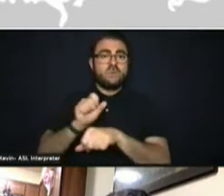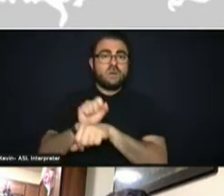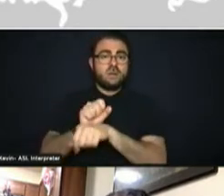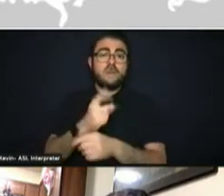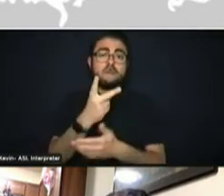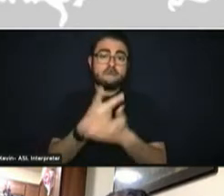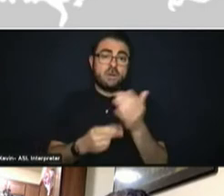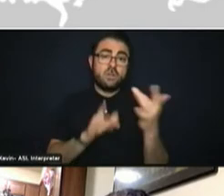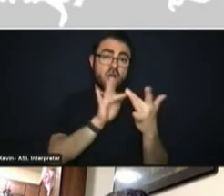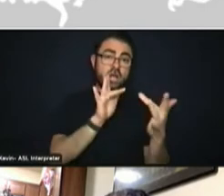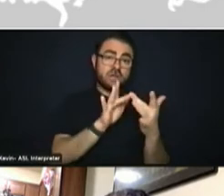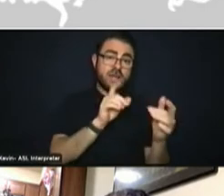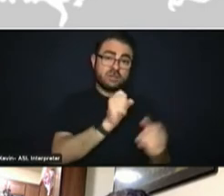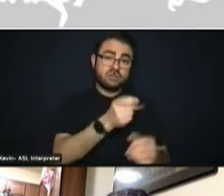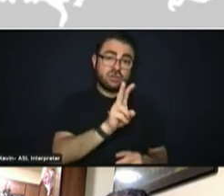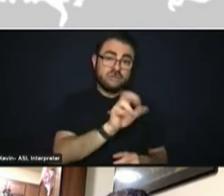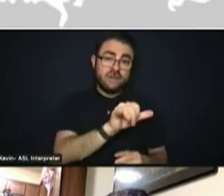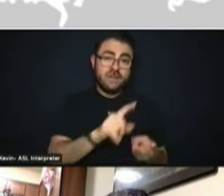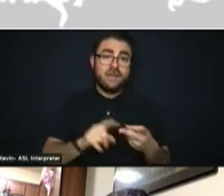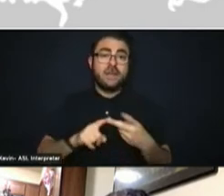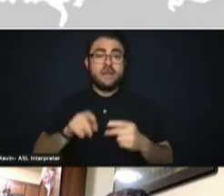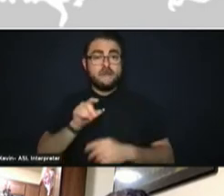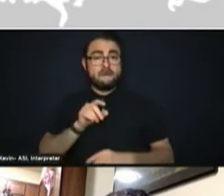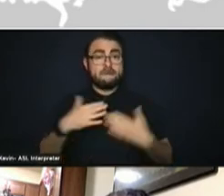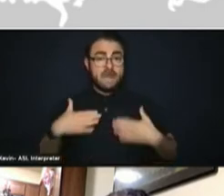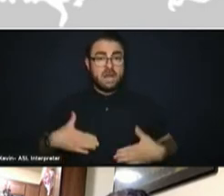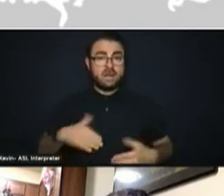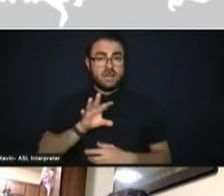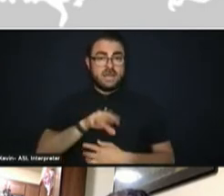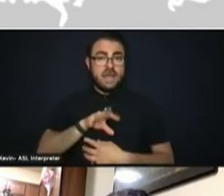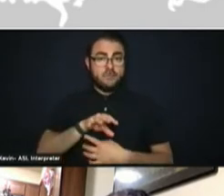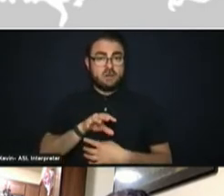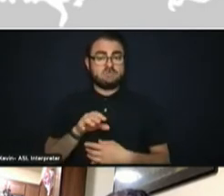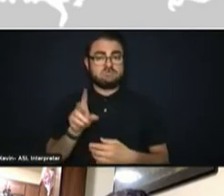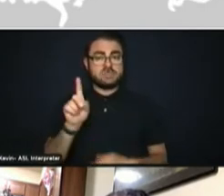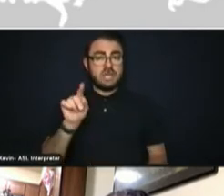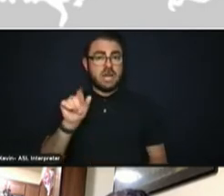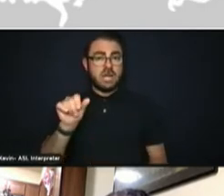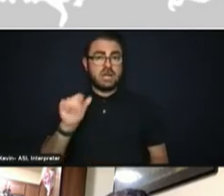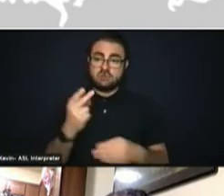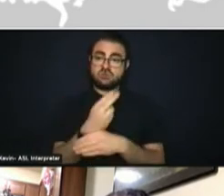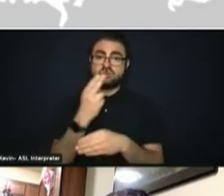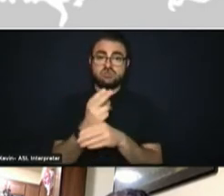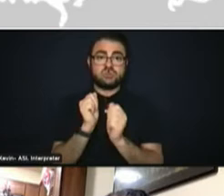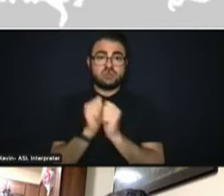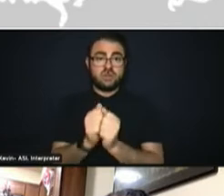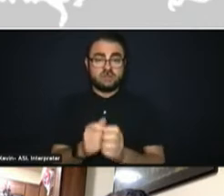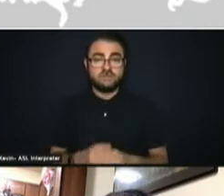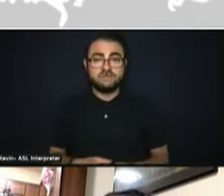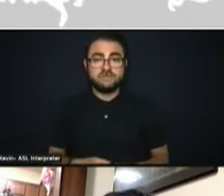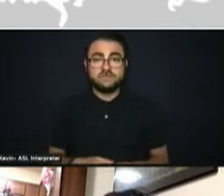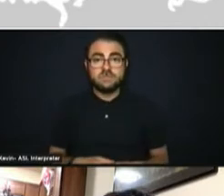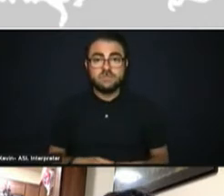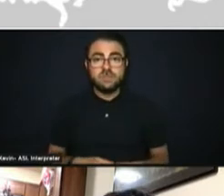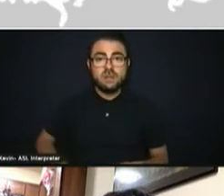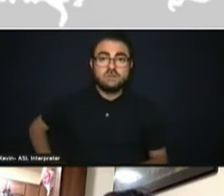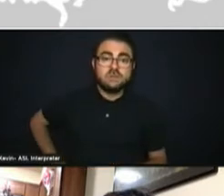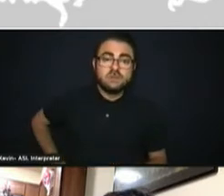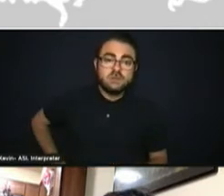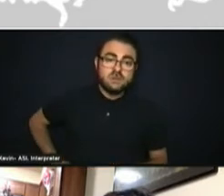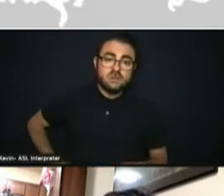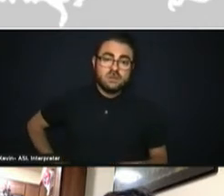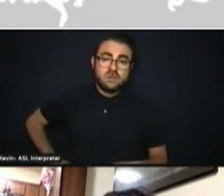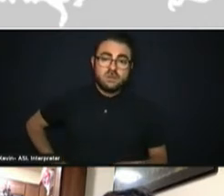survey data and the body worn camera data can be put to good use. And let me just close by saying one thing here. So as a